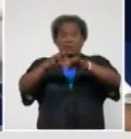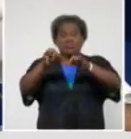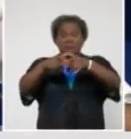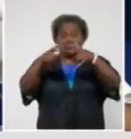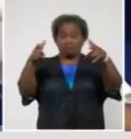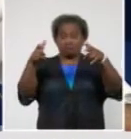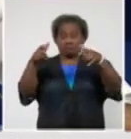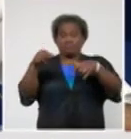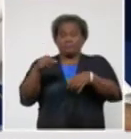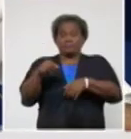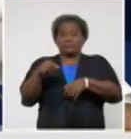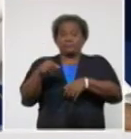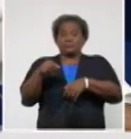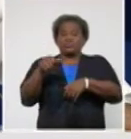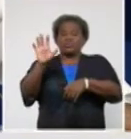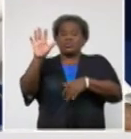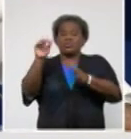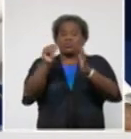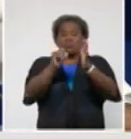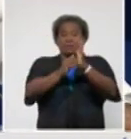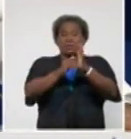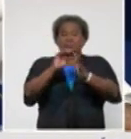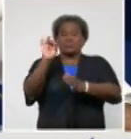174 from Artemisa,